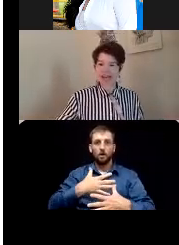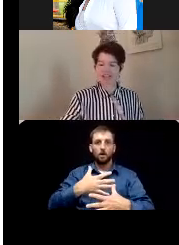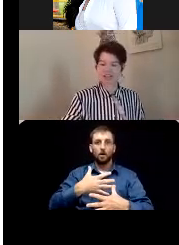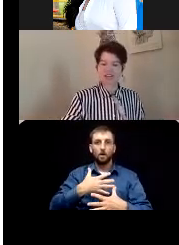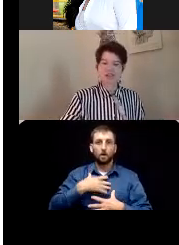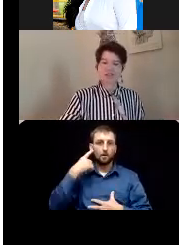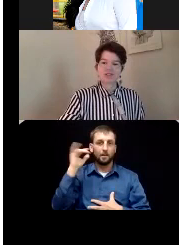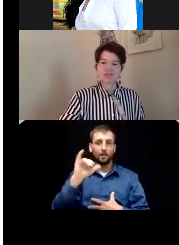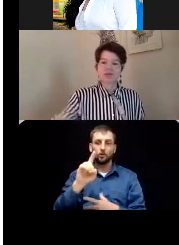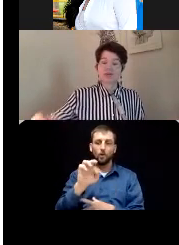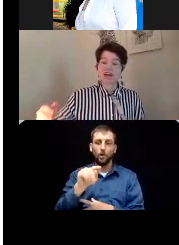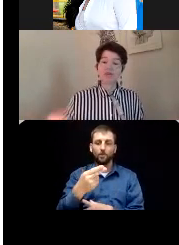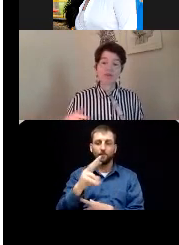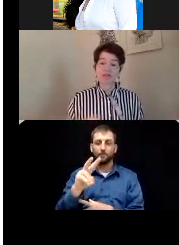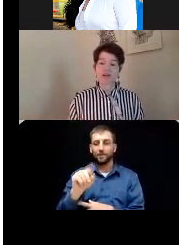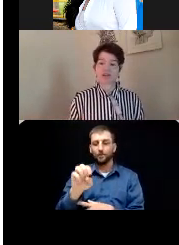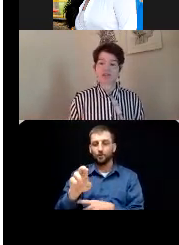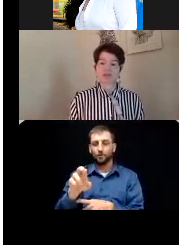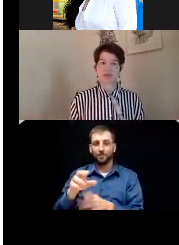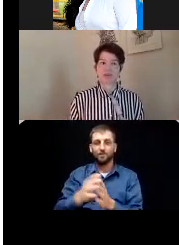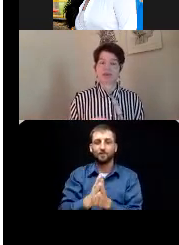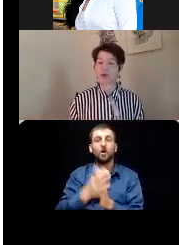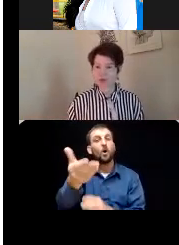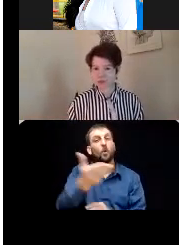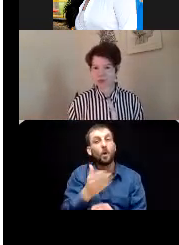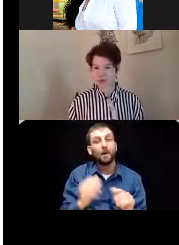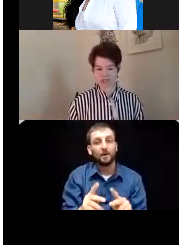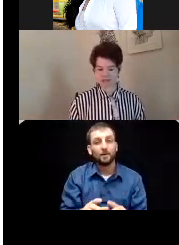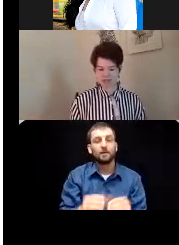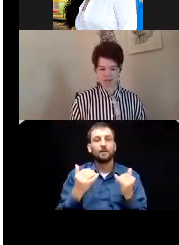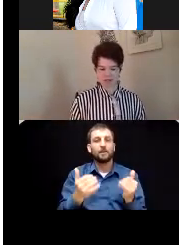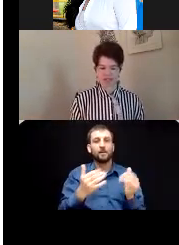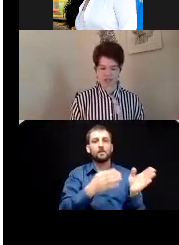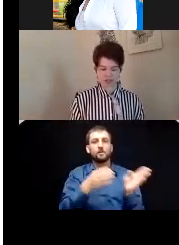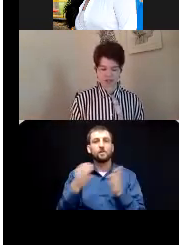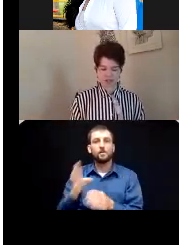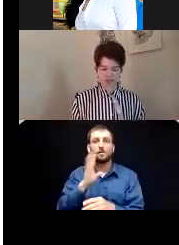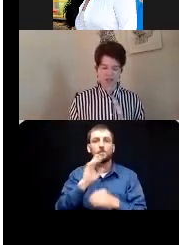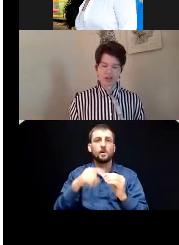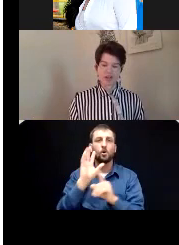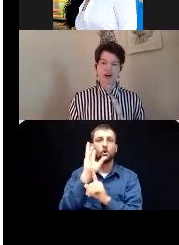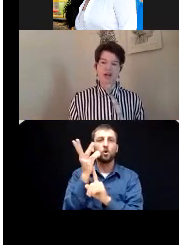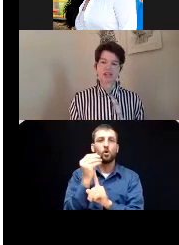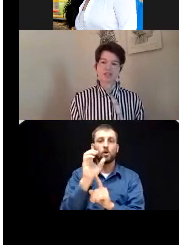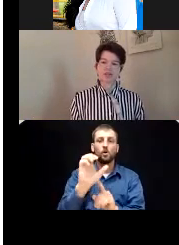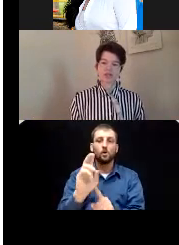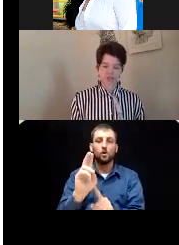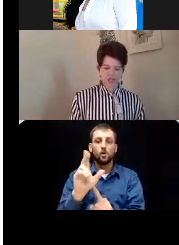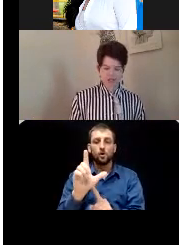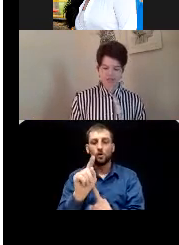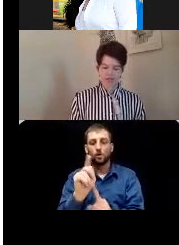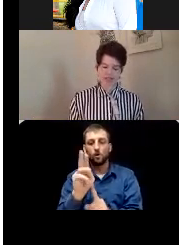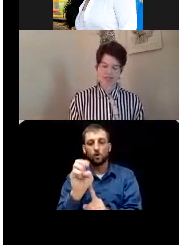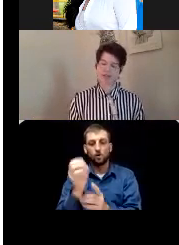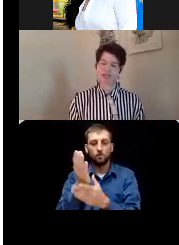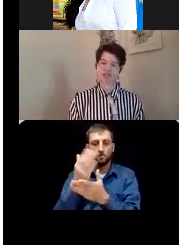back. So now we're moving along to the culture portion of this presentation. Our history